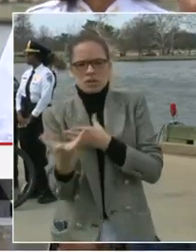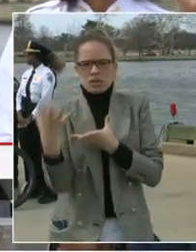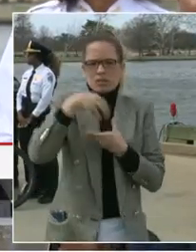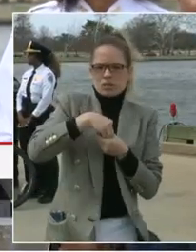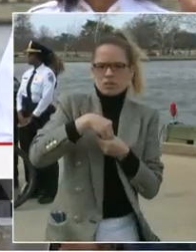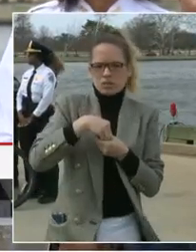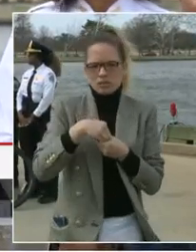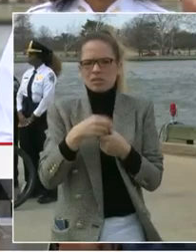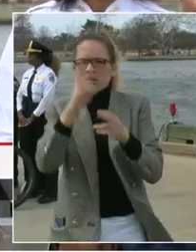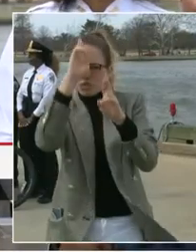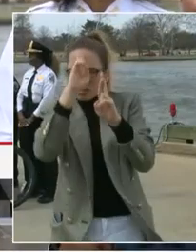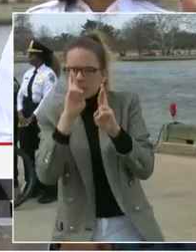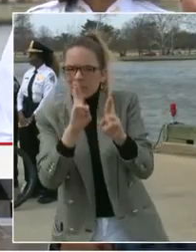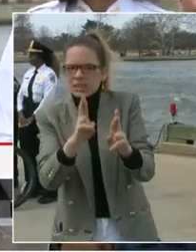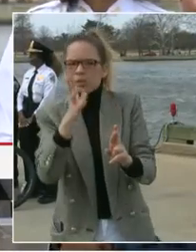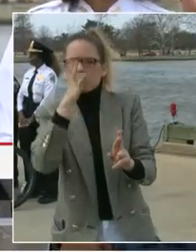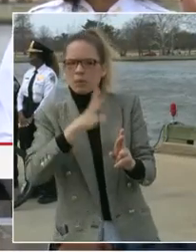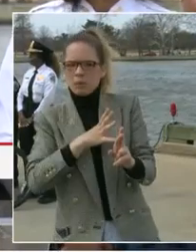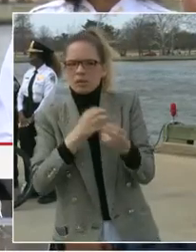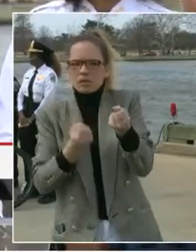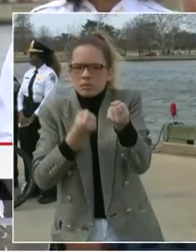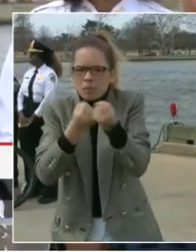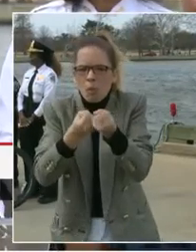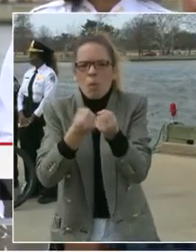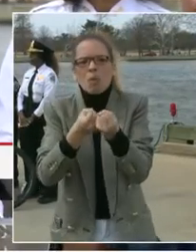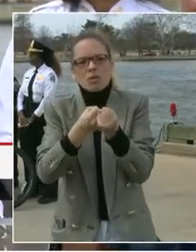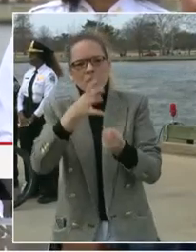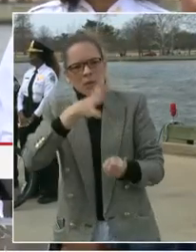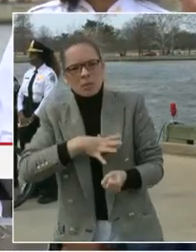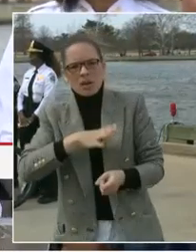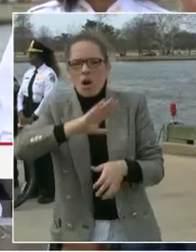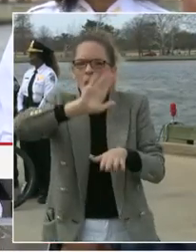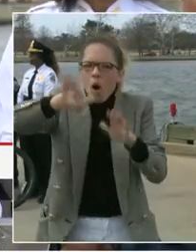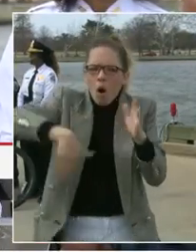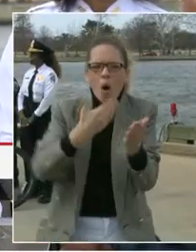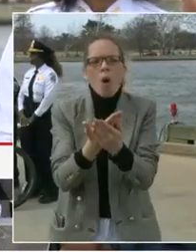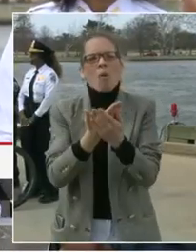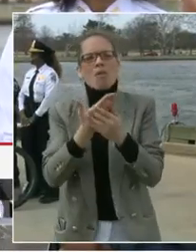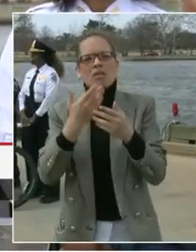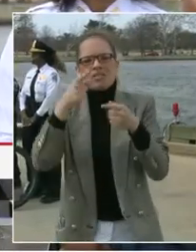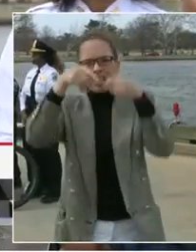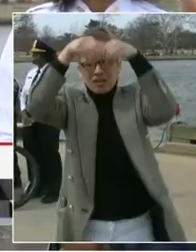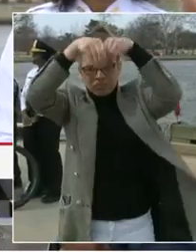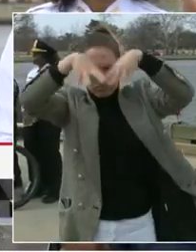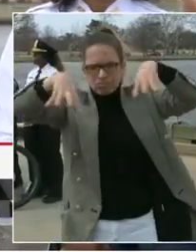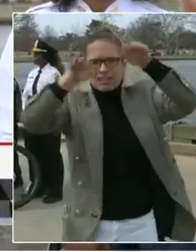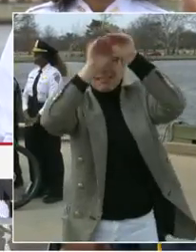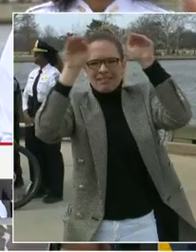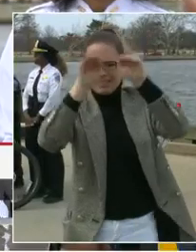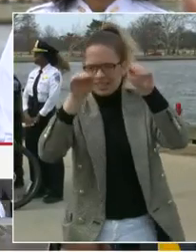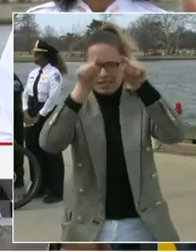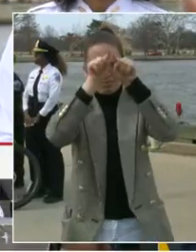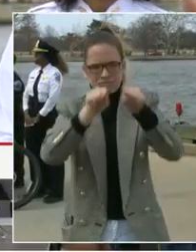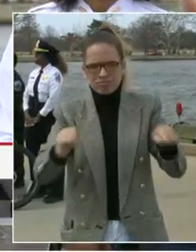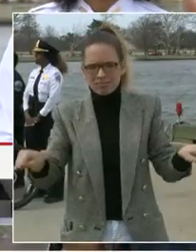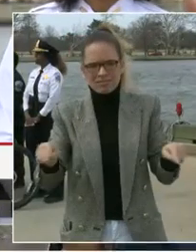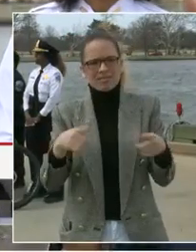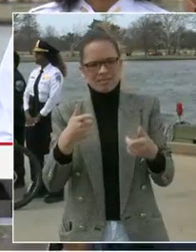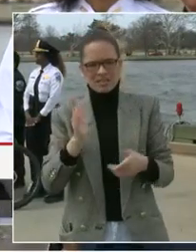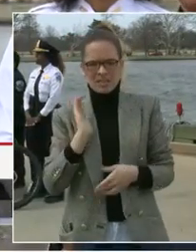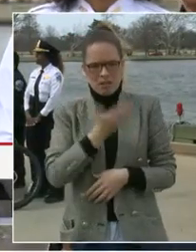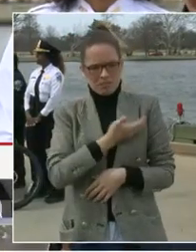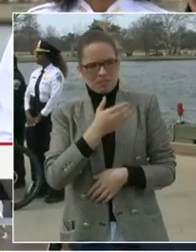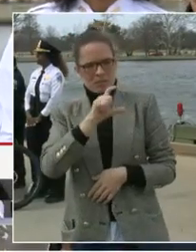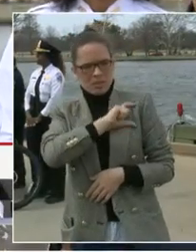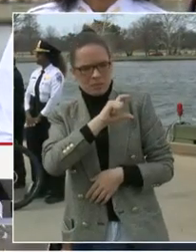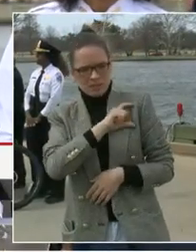and supportive of women in all ranks and roles of law enforcement. Currently, 21% of candidates who are seeking